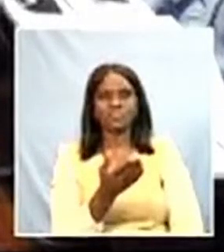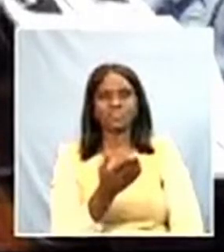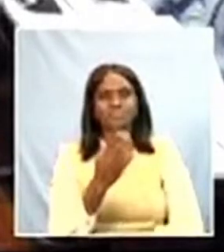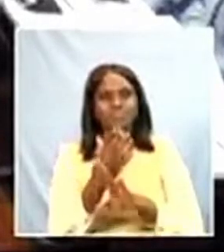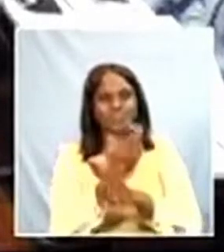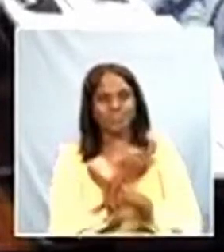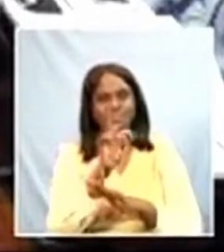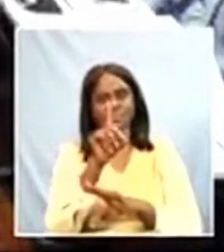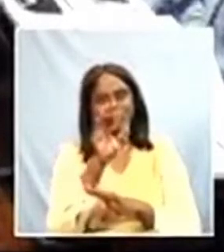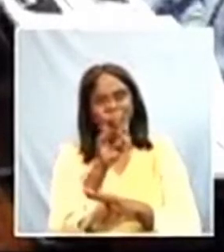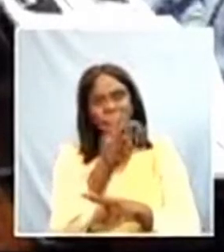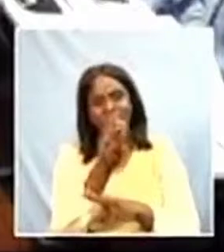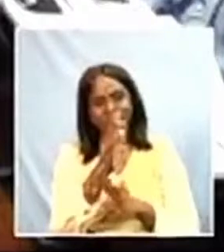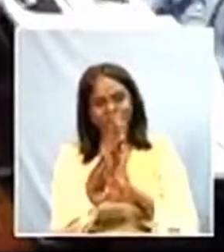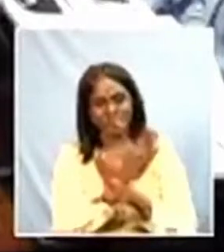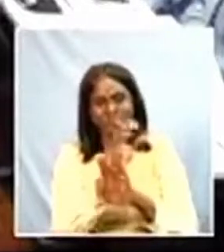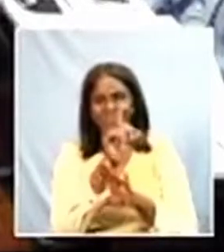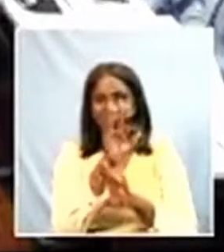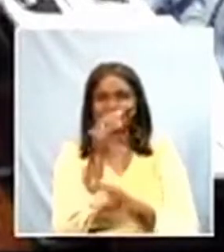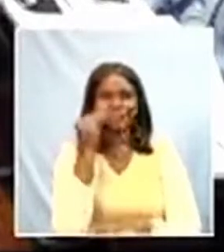Before DF is